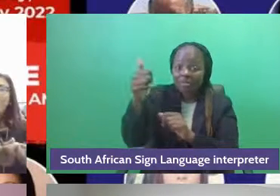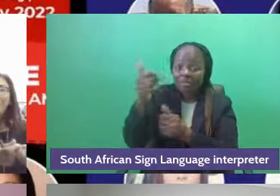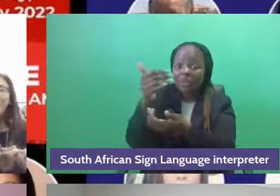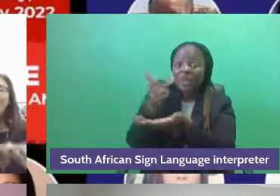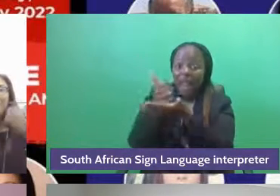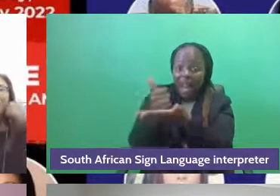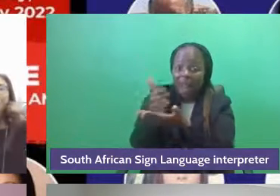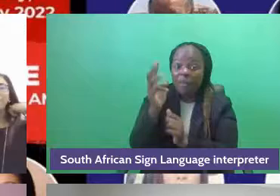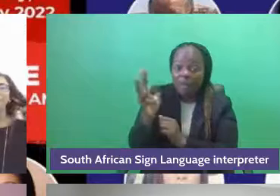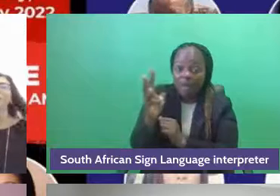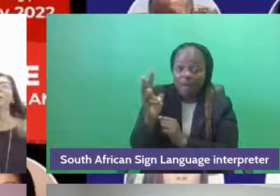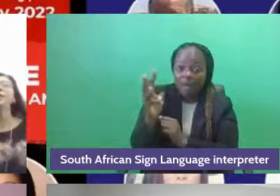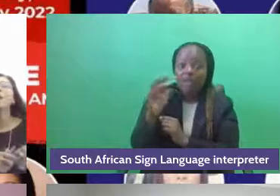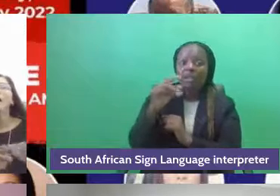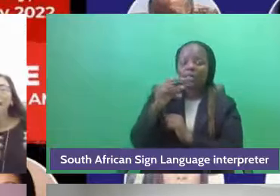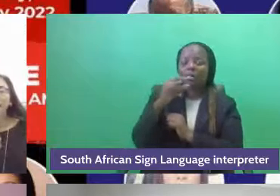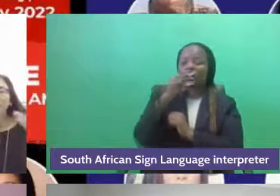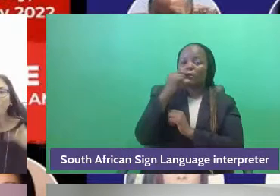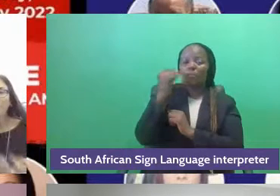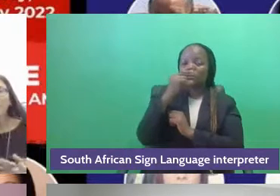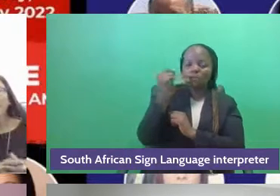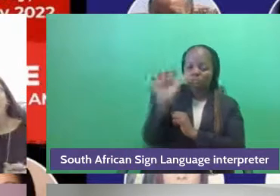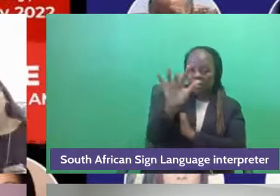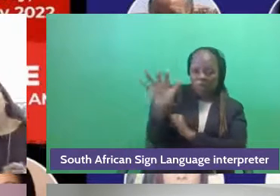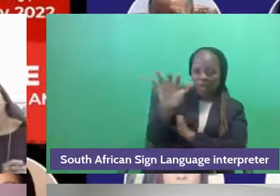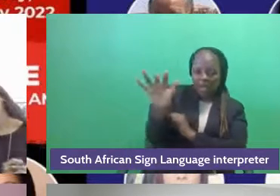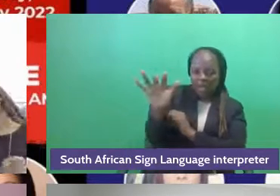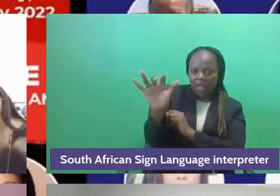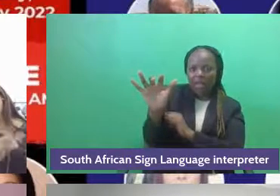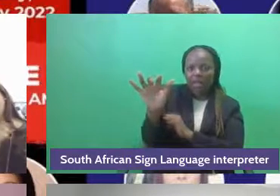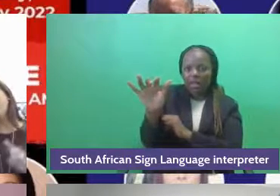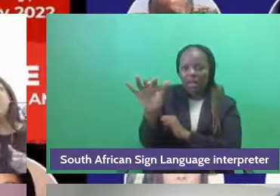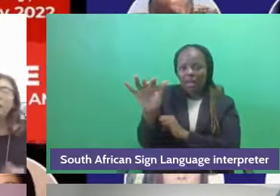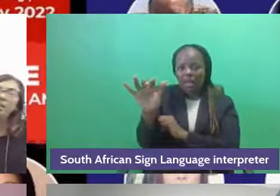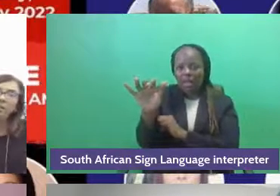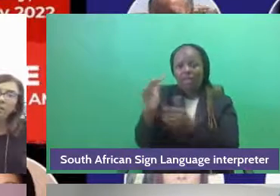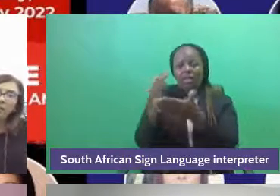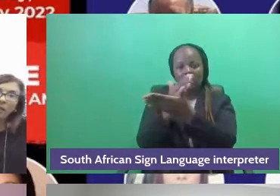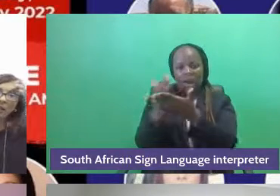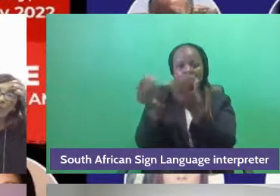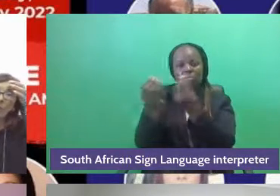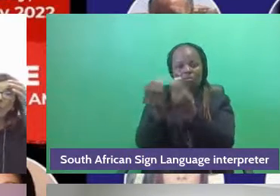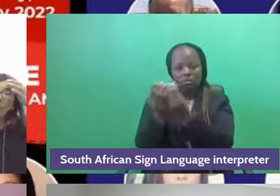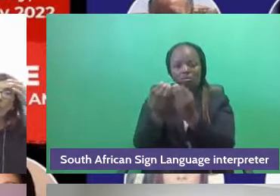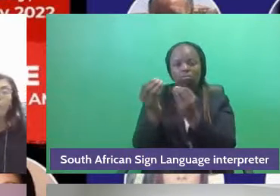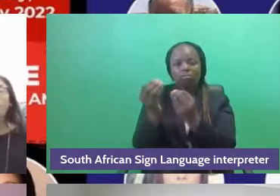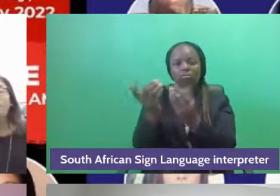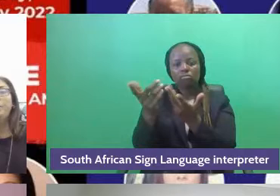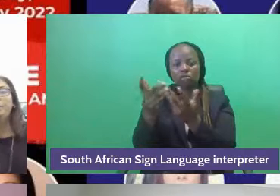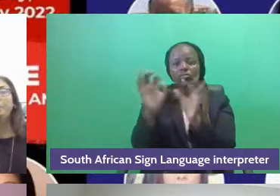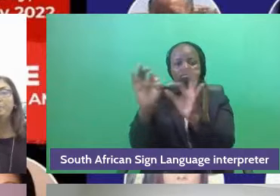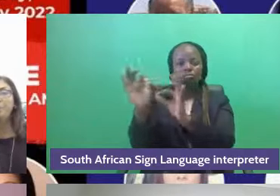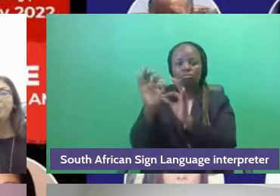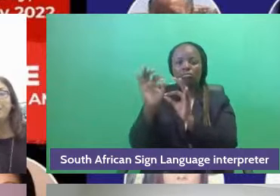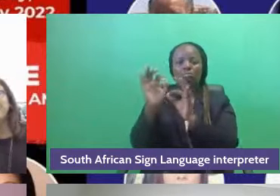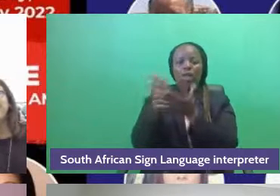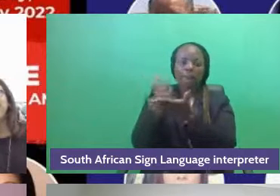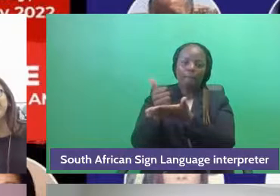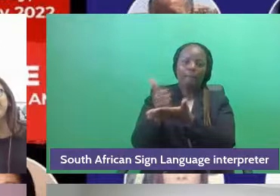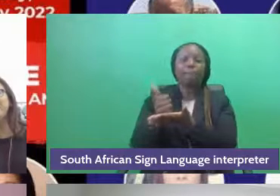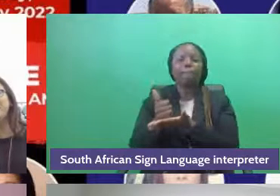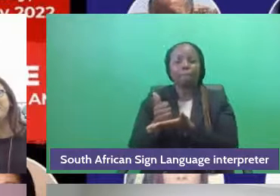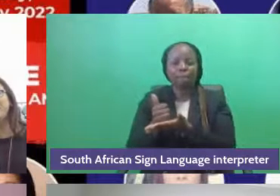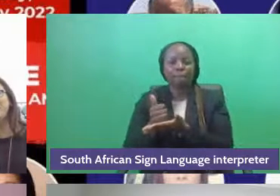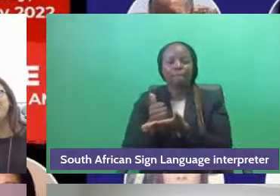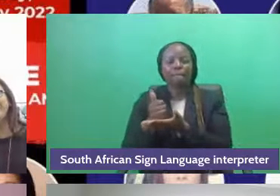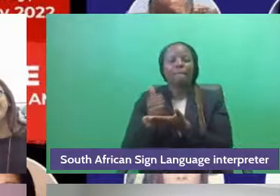able to spell their names to them, and allay some of those fears, and then make the appropriate referral. So that in